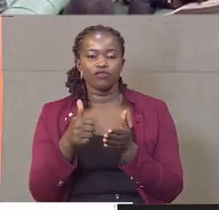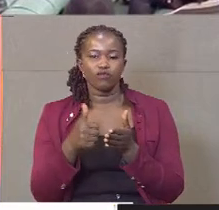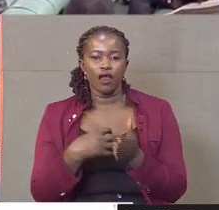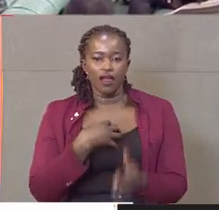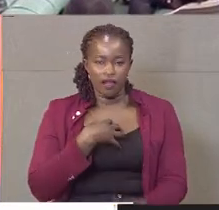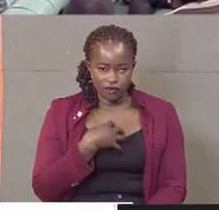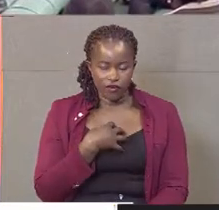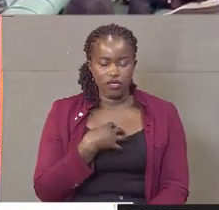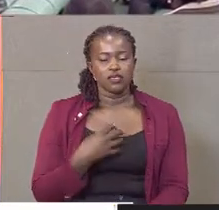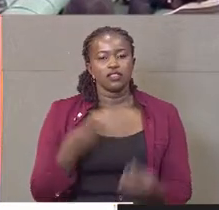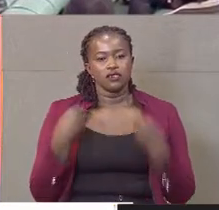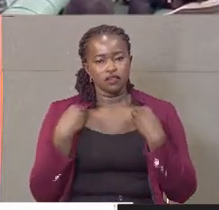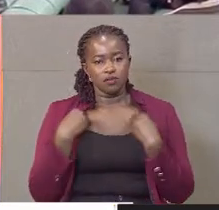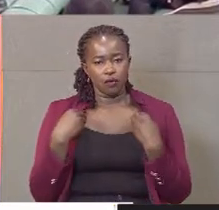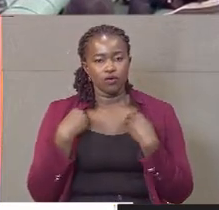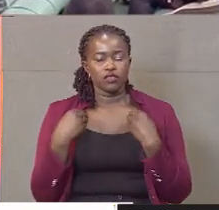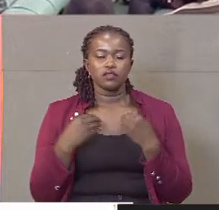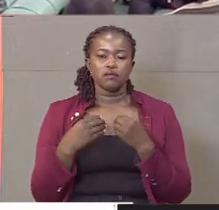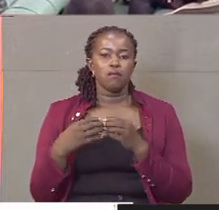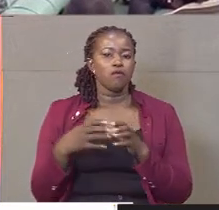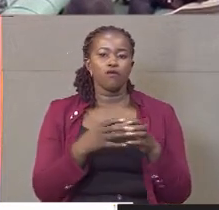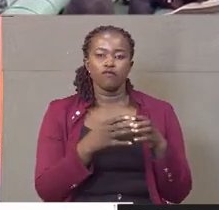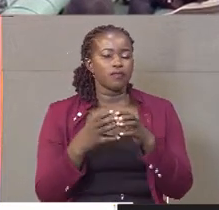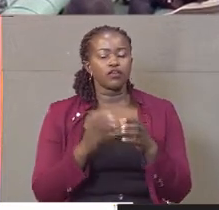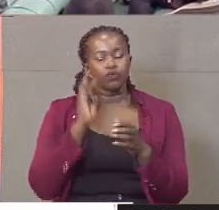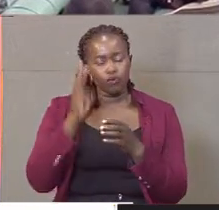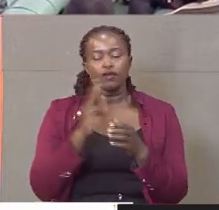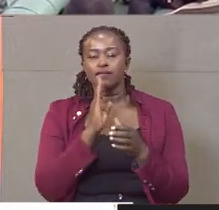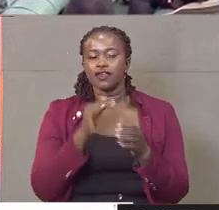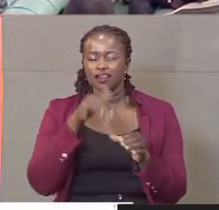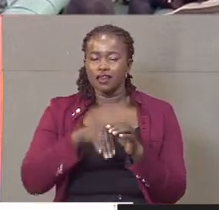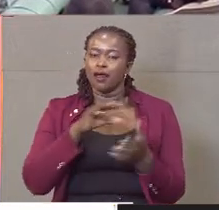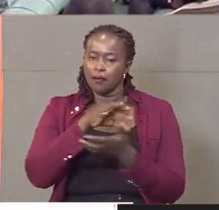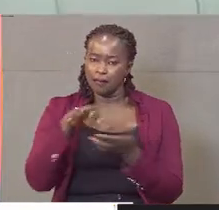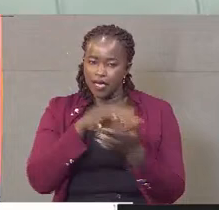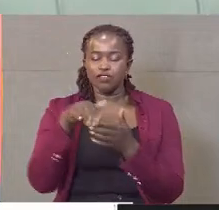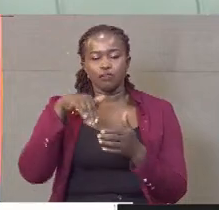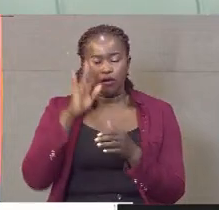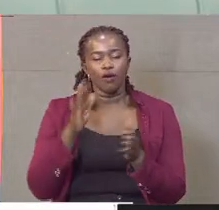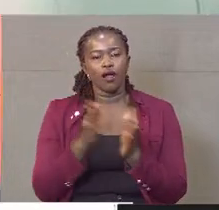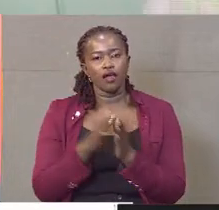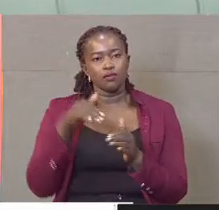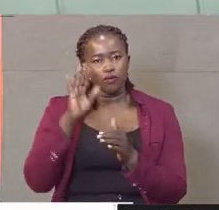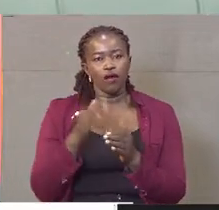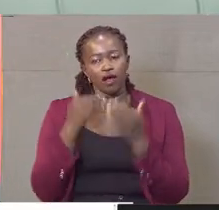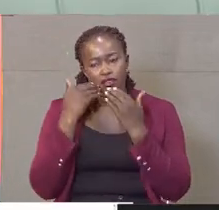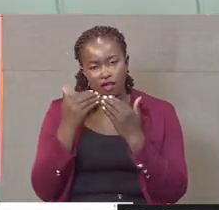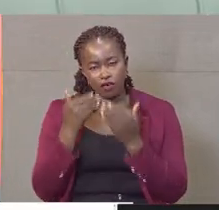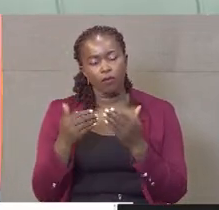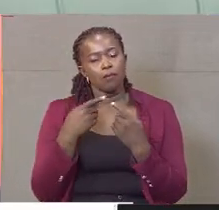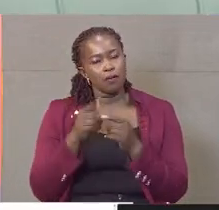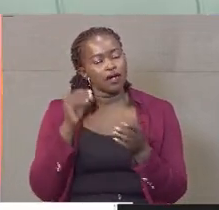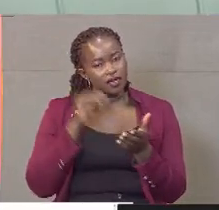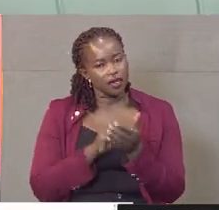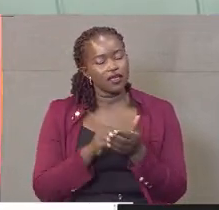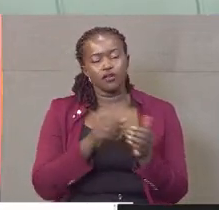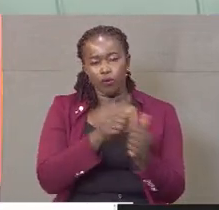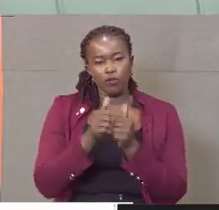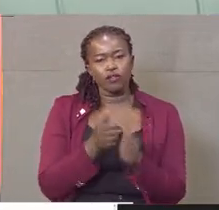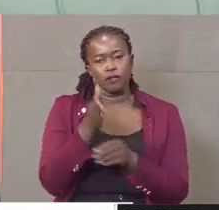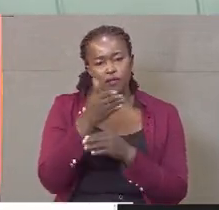sports fraternity would have been in a mess more and more. So I want to thank you. But again, with the Ministry of